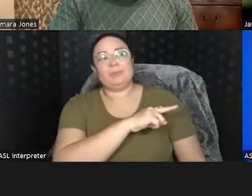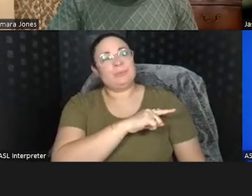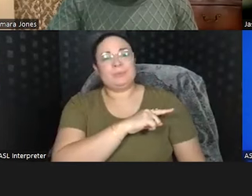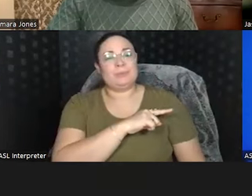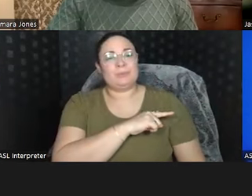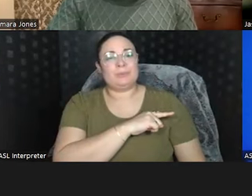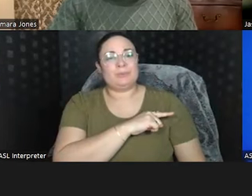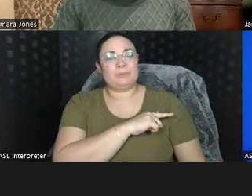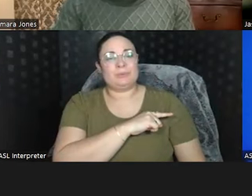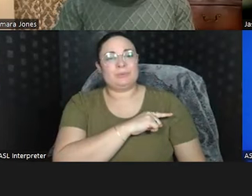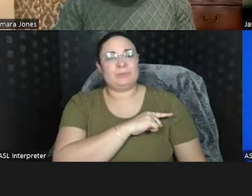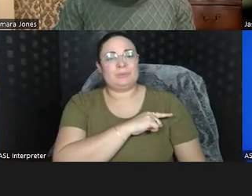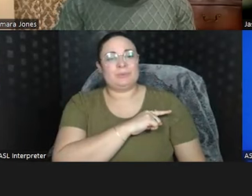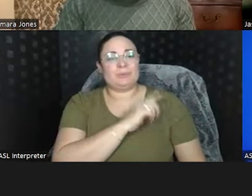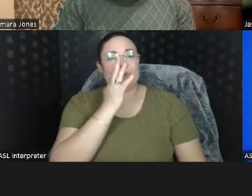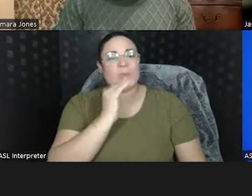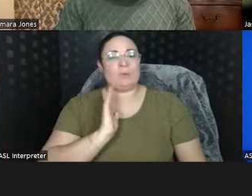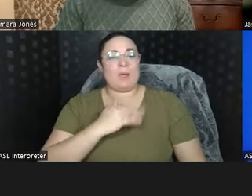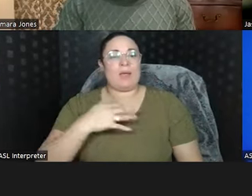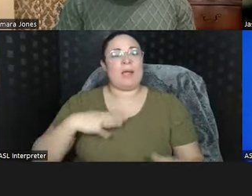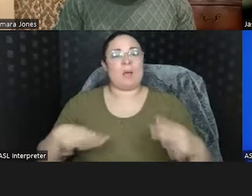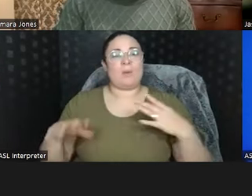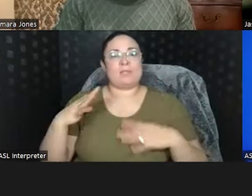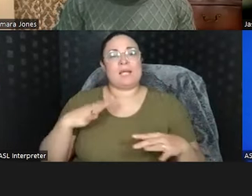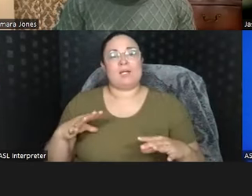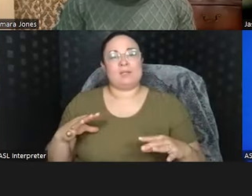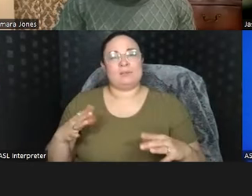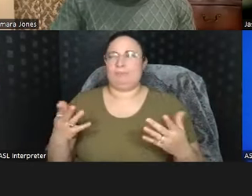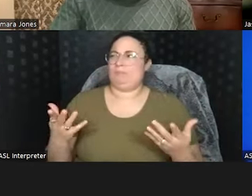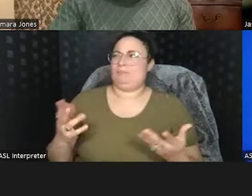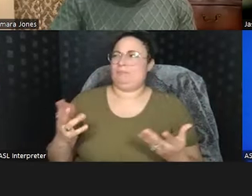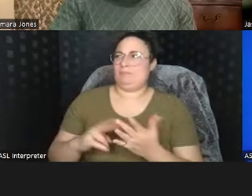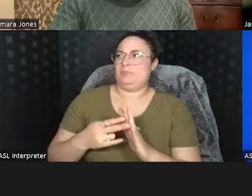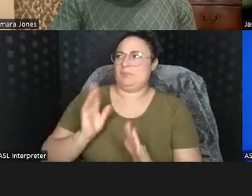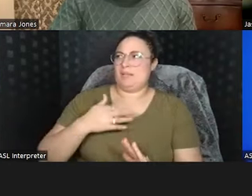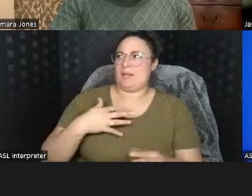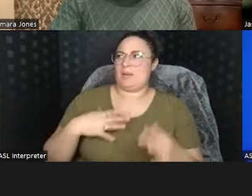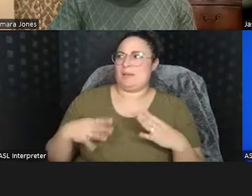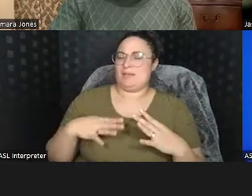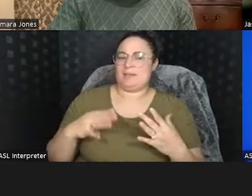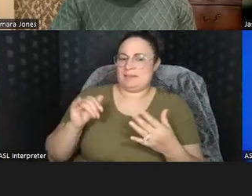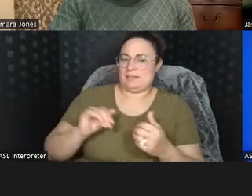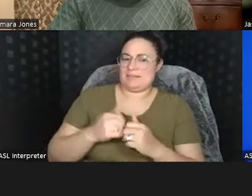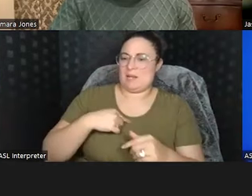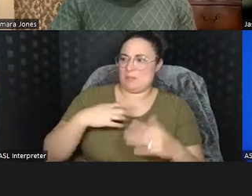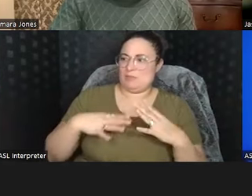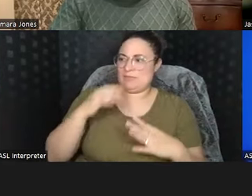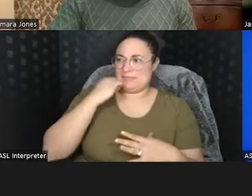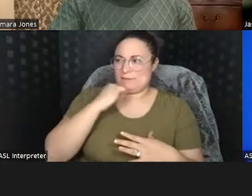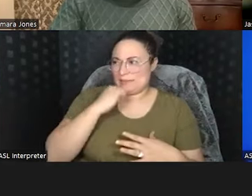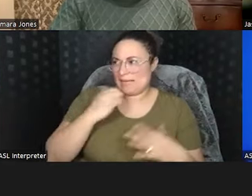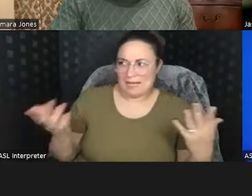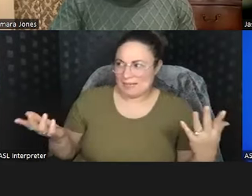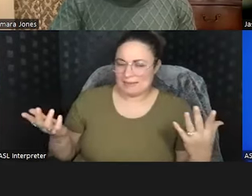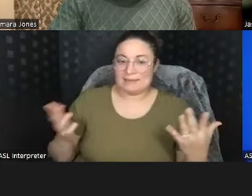Because our attire. And so we're like, what do you mean our attire? Like, this is how we dress every day. You know, so it